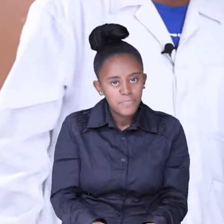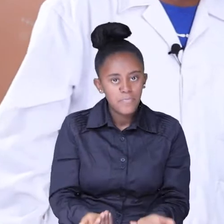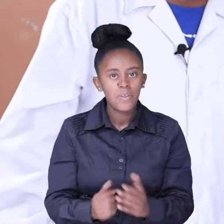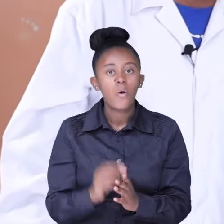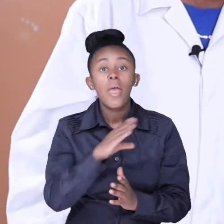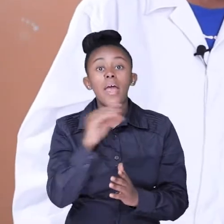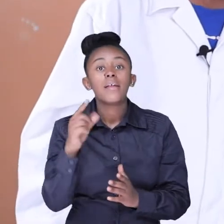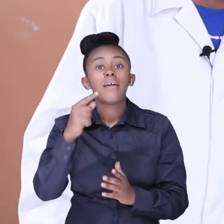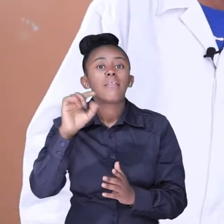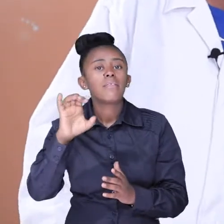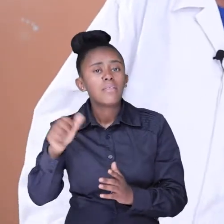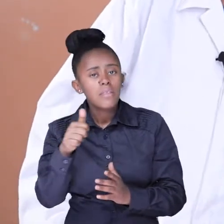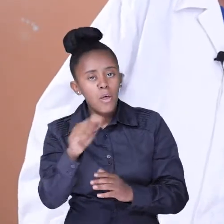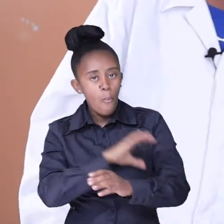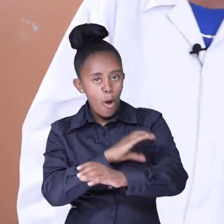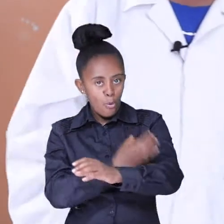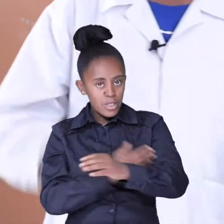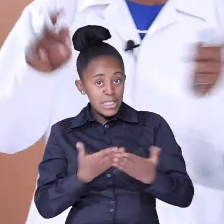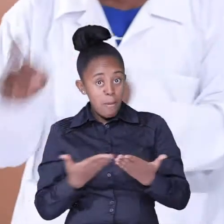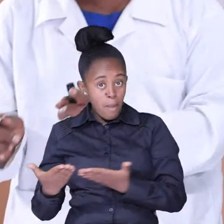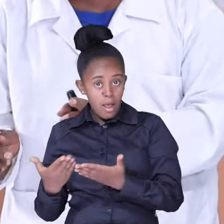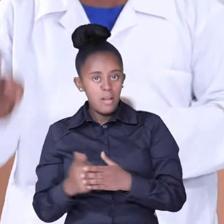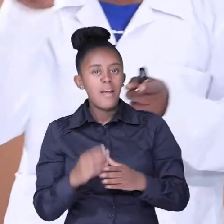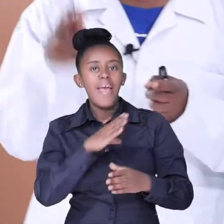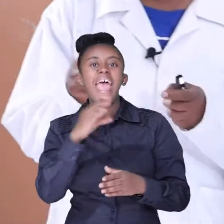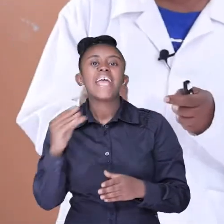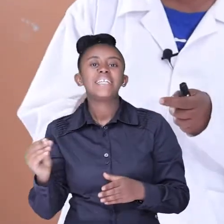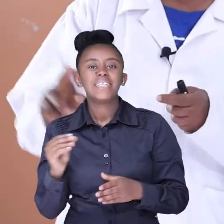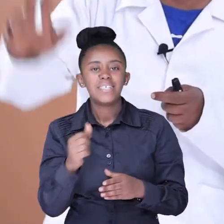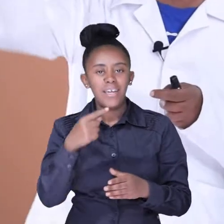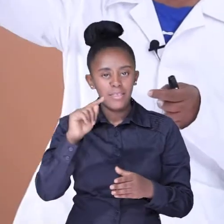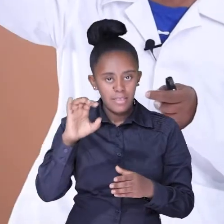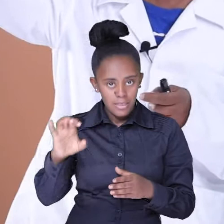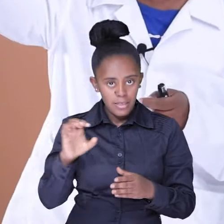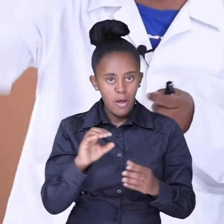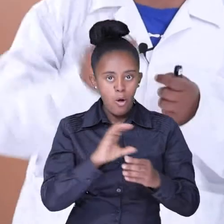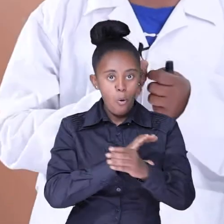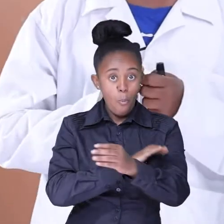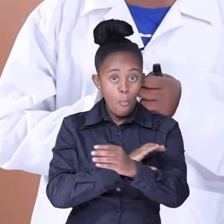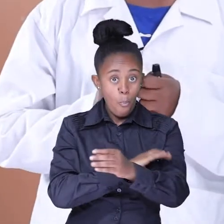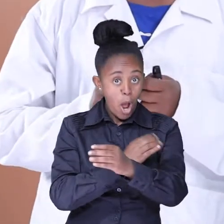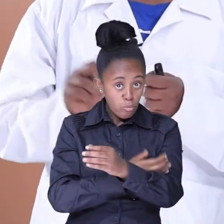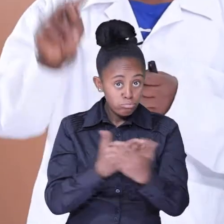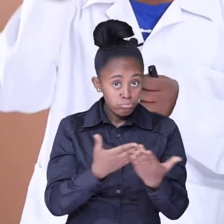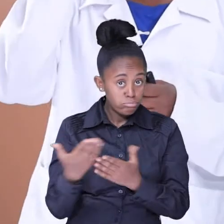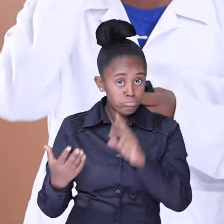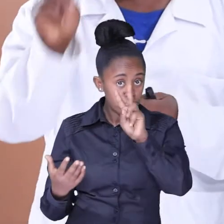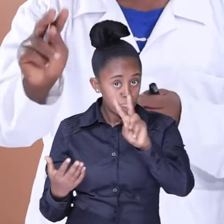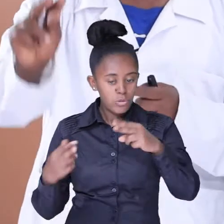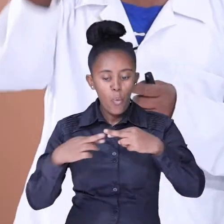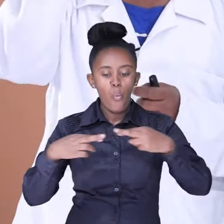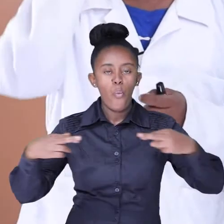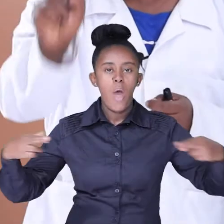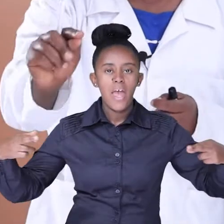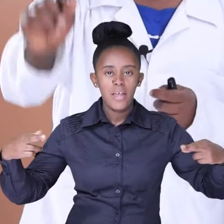power supply for this by 2 wire. For AND gate, the power supply is by 2 wires. The 2 wires